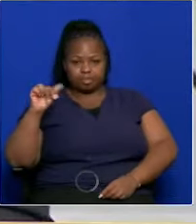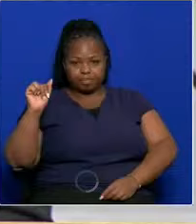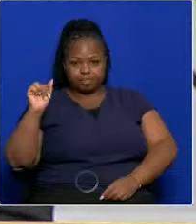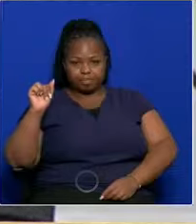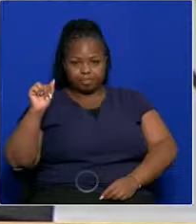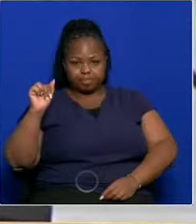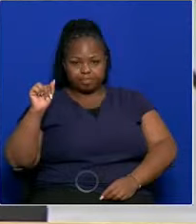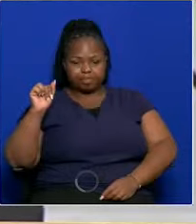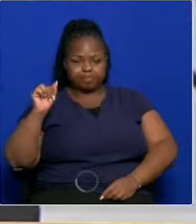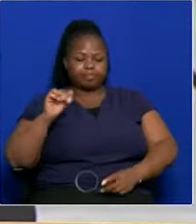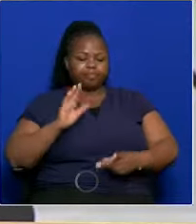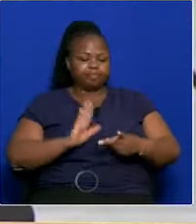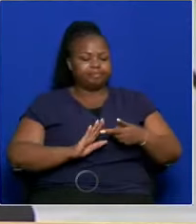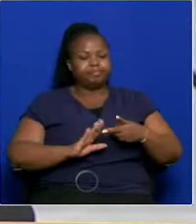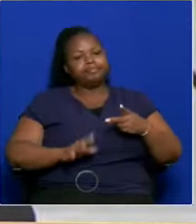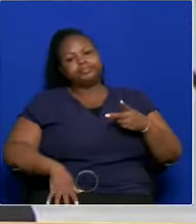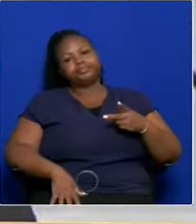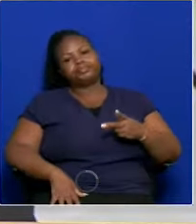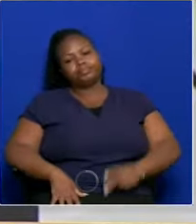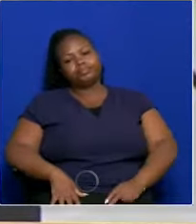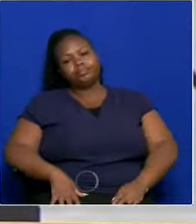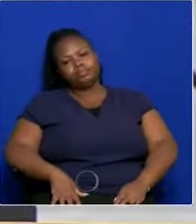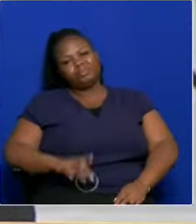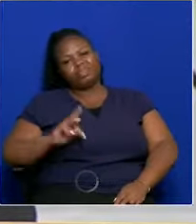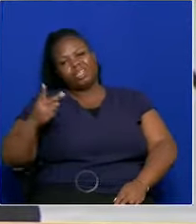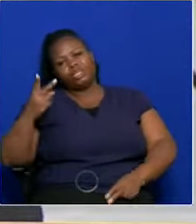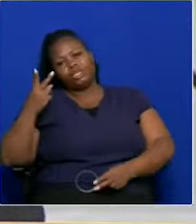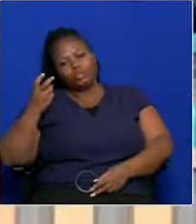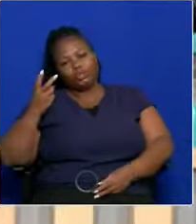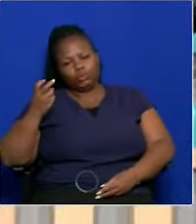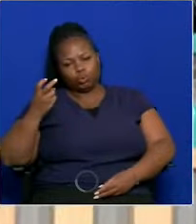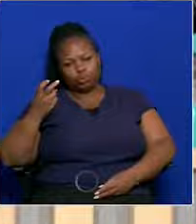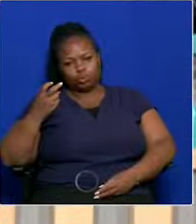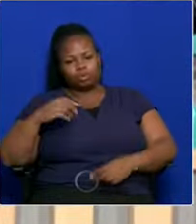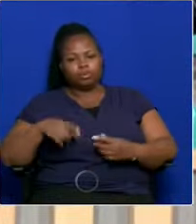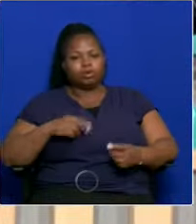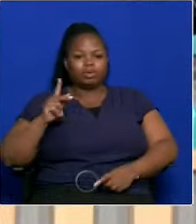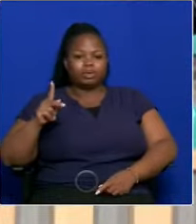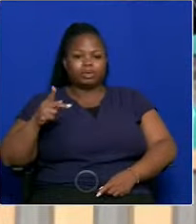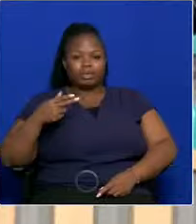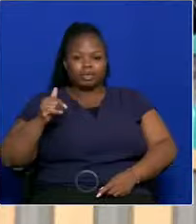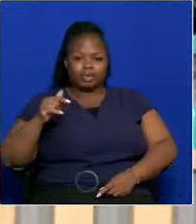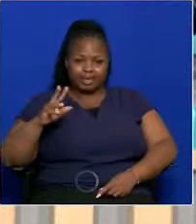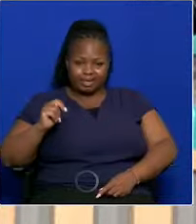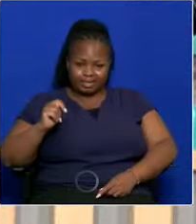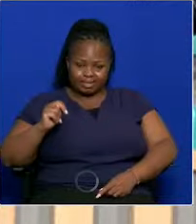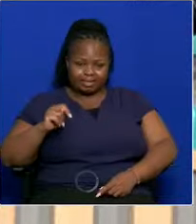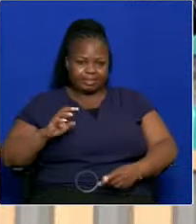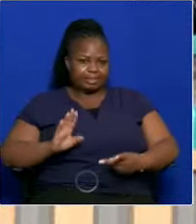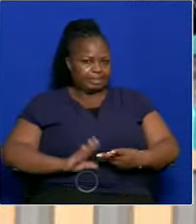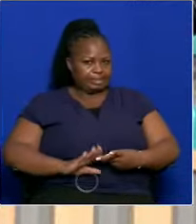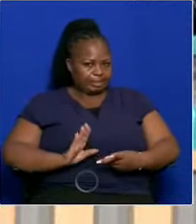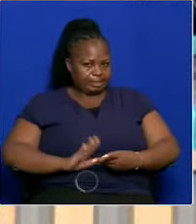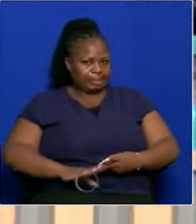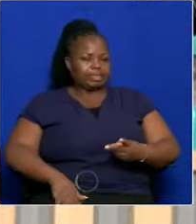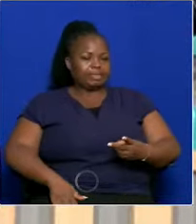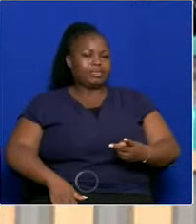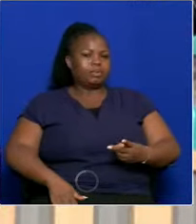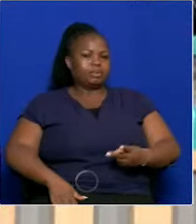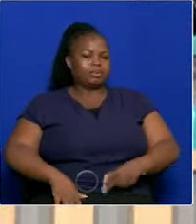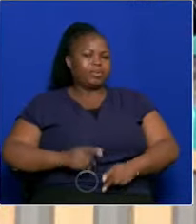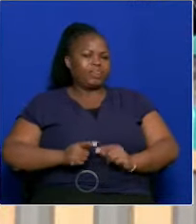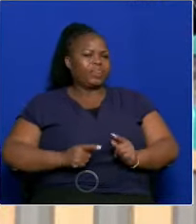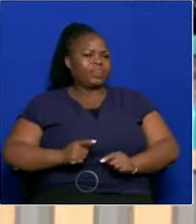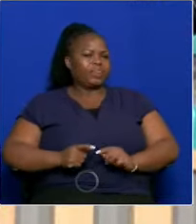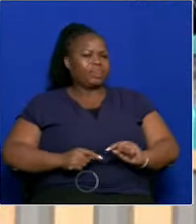Secondly, there's 2 that speak to General Khan. The second one in particular makes allegations against